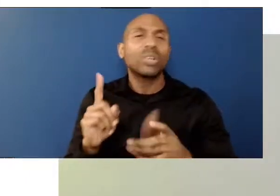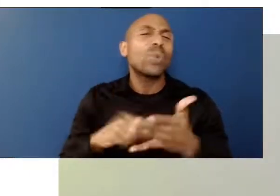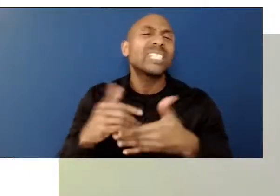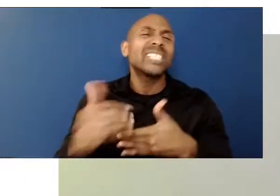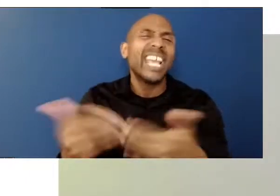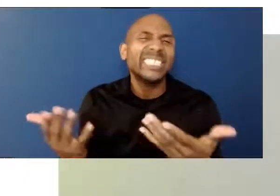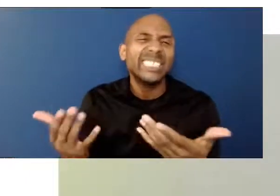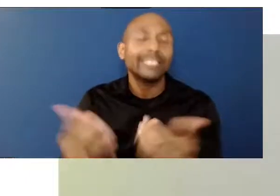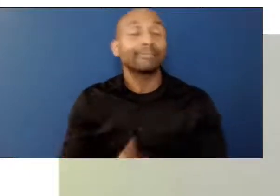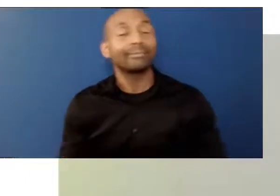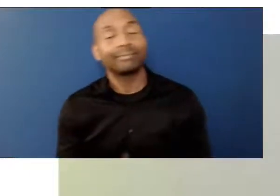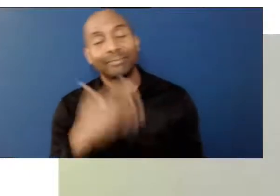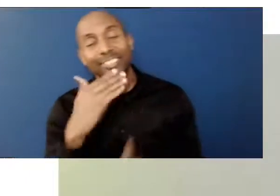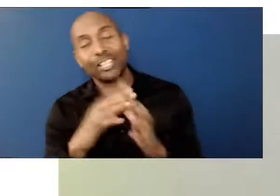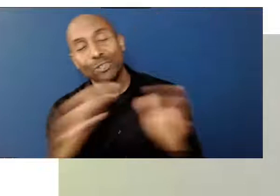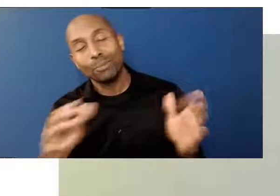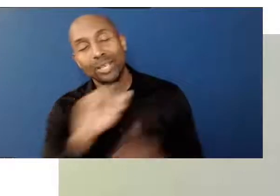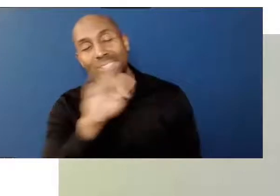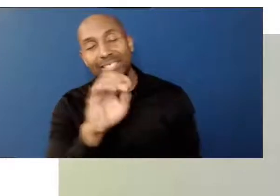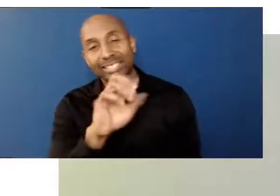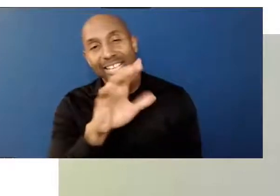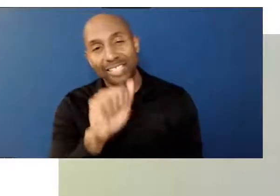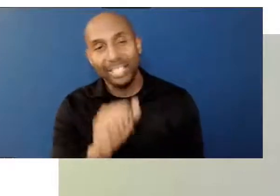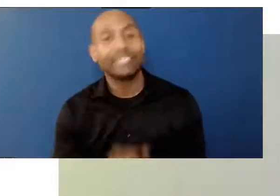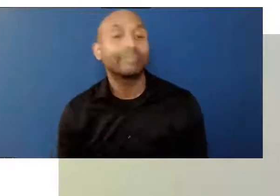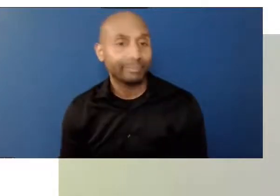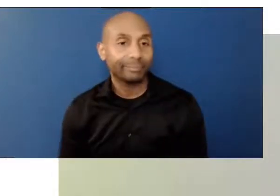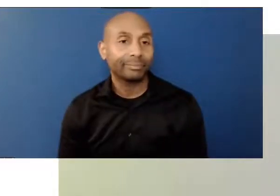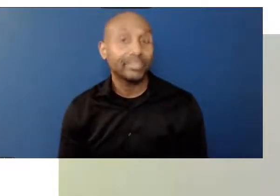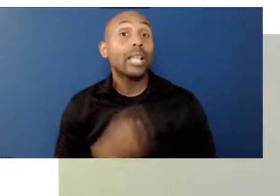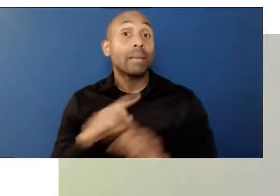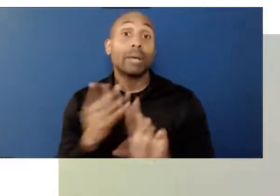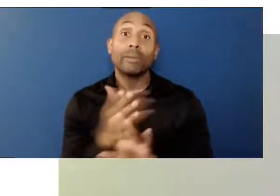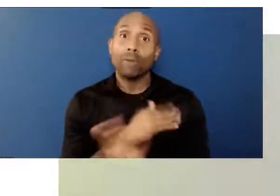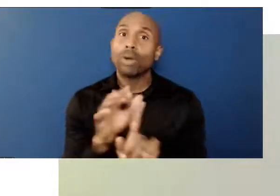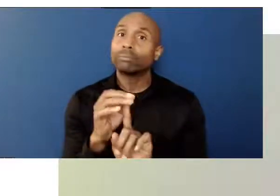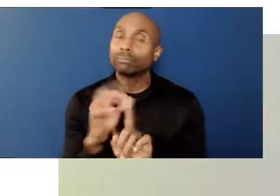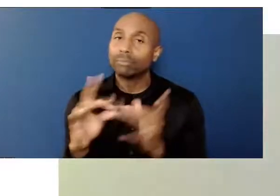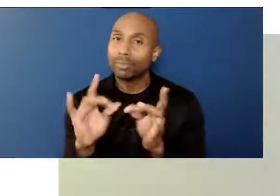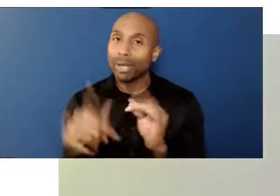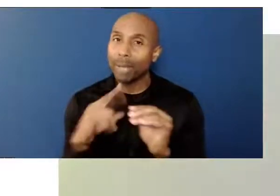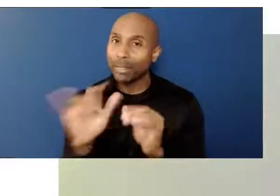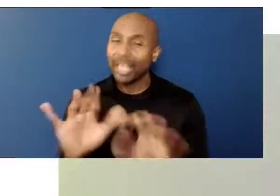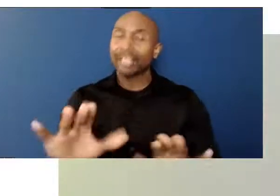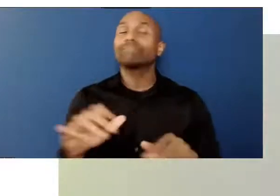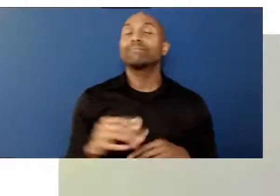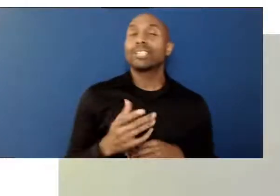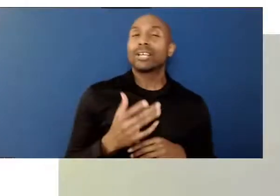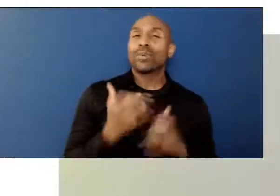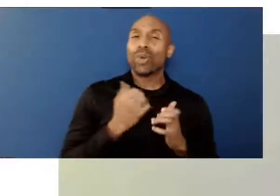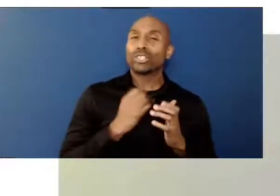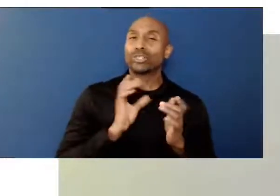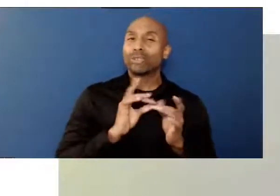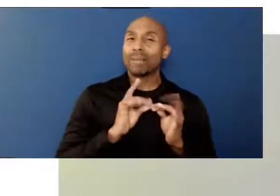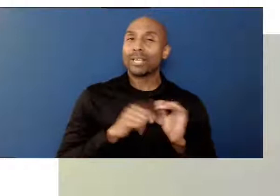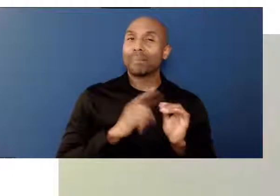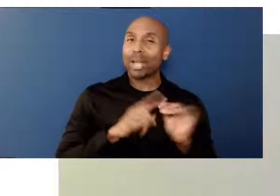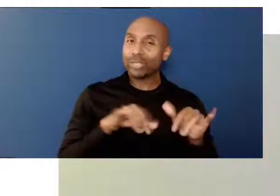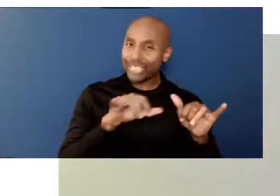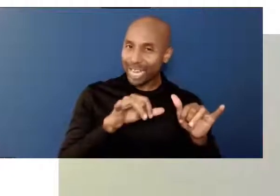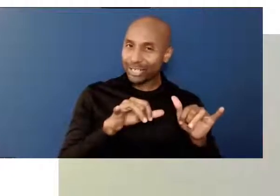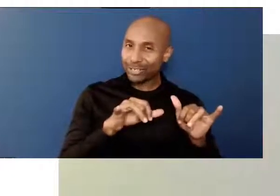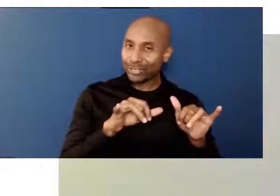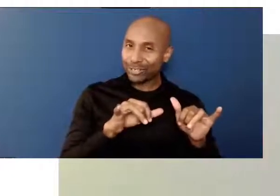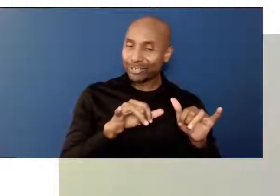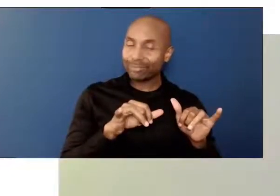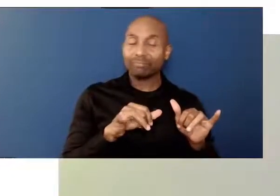Thanks so much, Jessica. And I'm going to pick up for a minute just on that standard discussion that you and Dawn were just having,